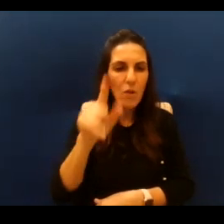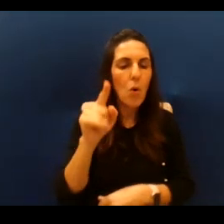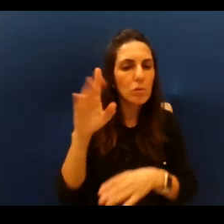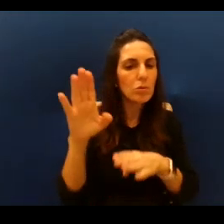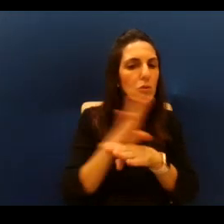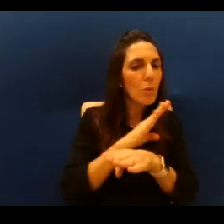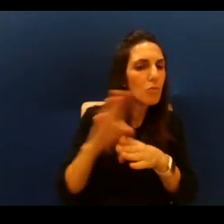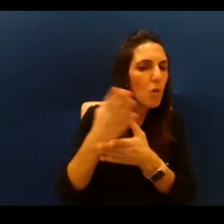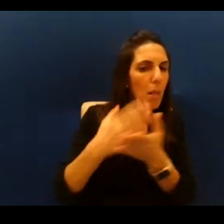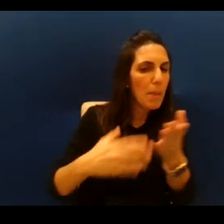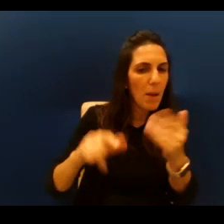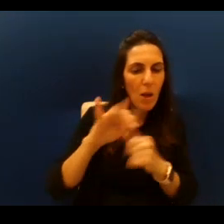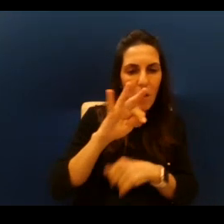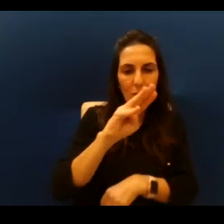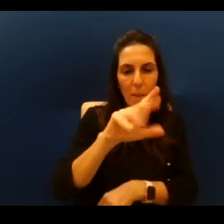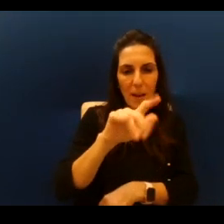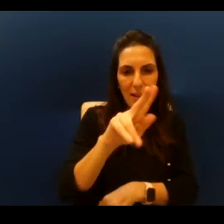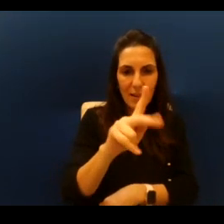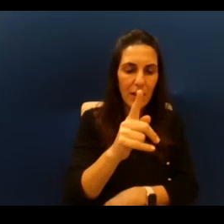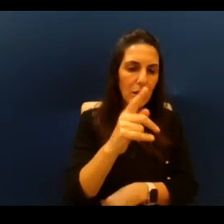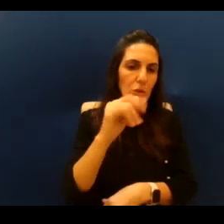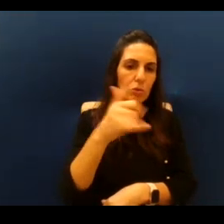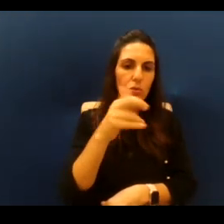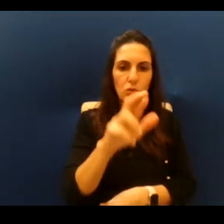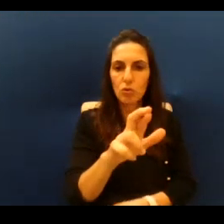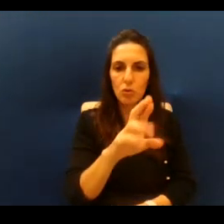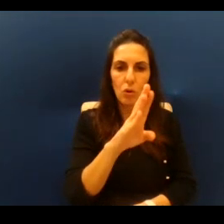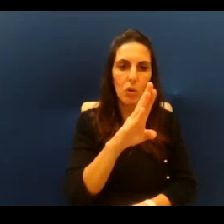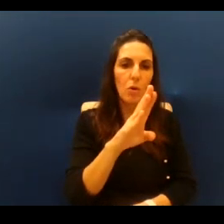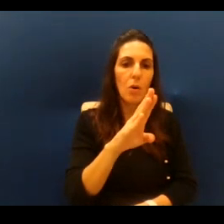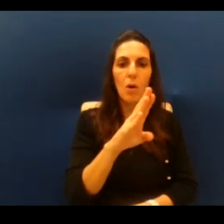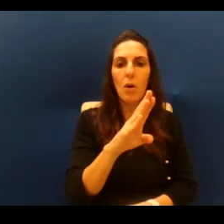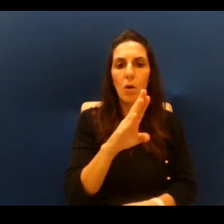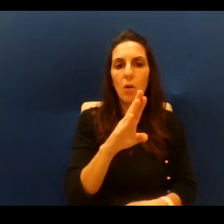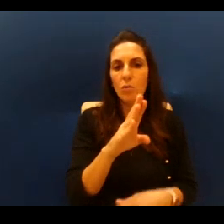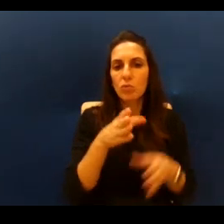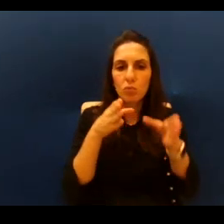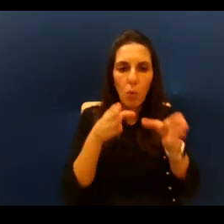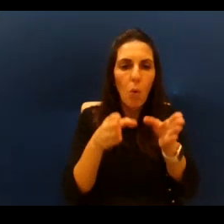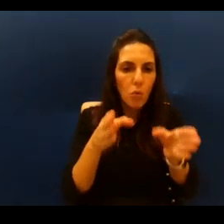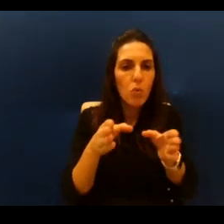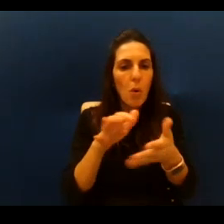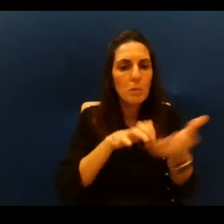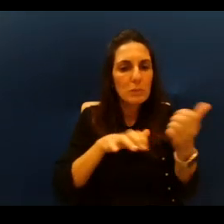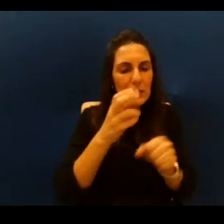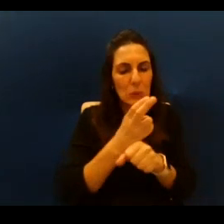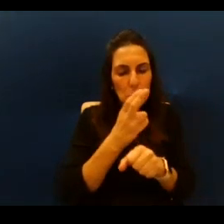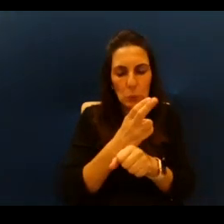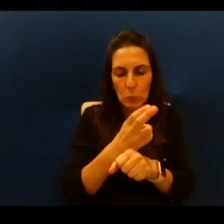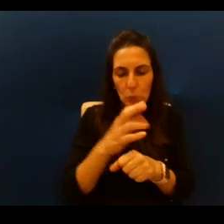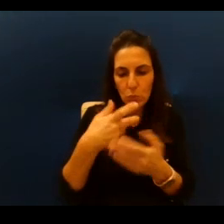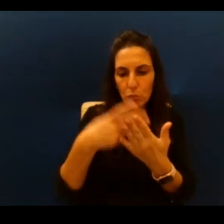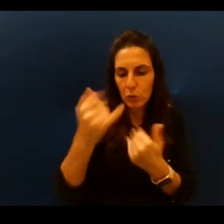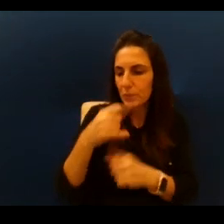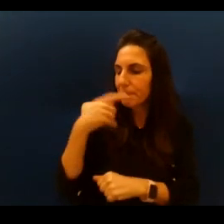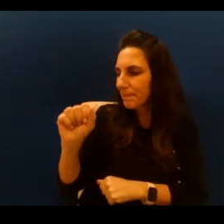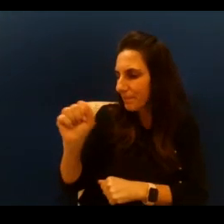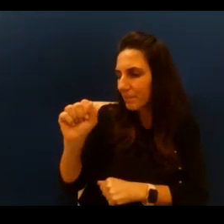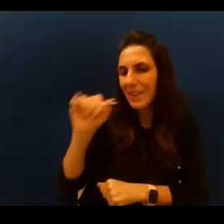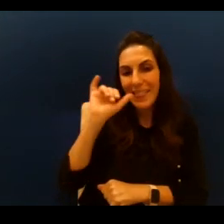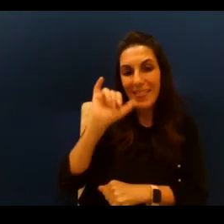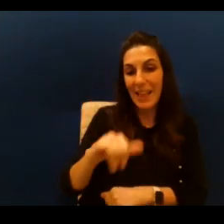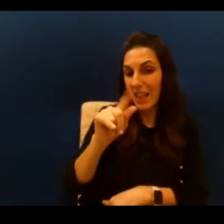component of the MLK Junior Boulevard Corridor Mixed Use Project. Yes, Board Chair and Board Members. This